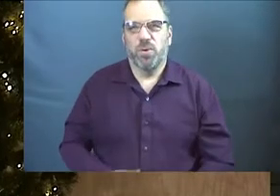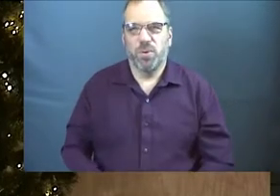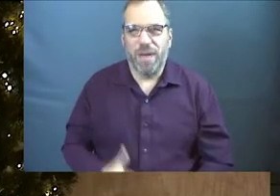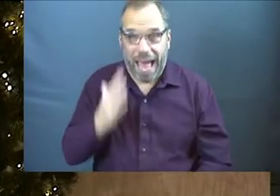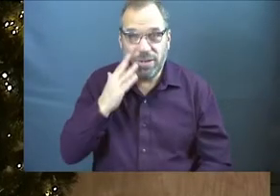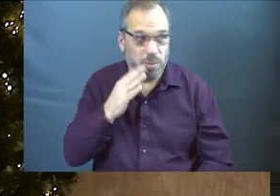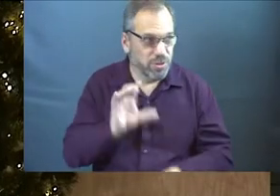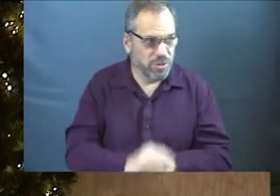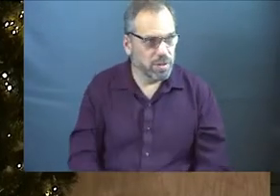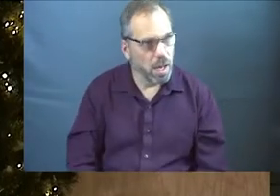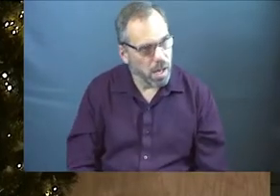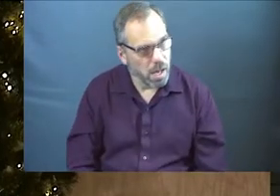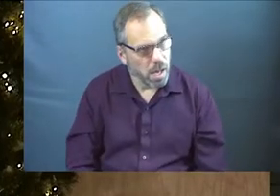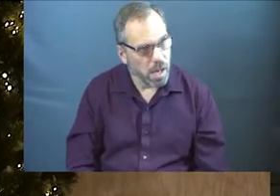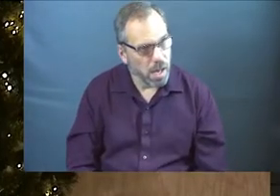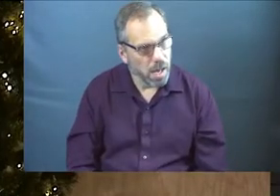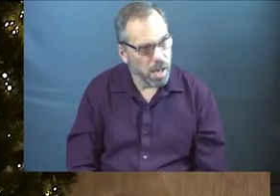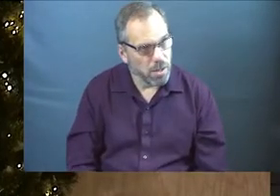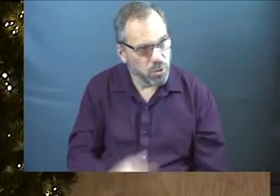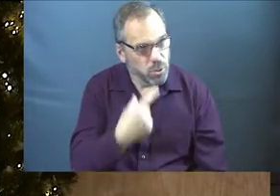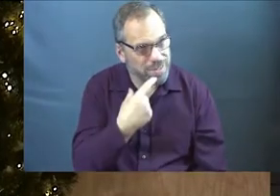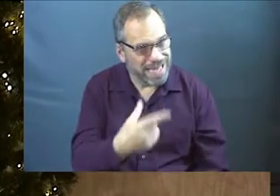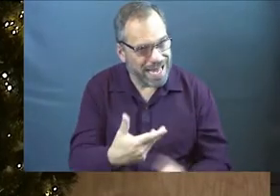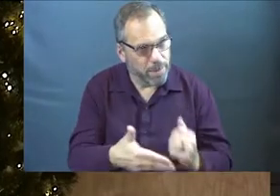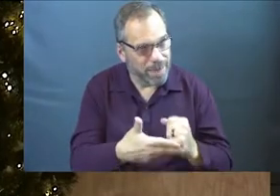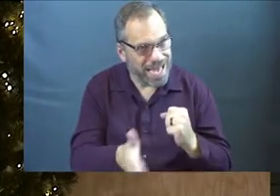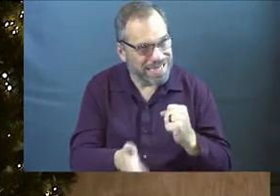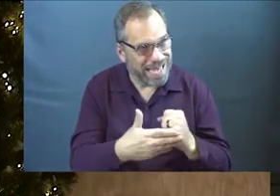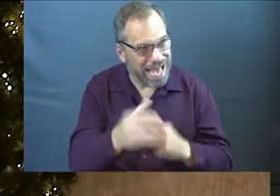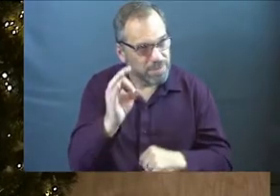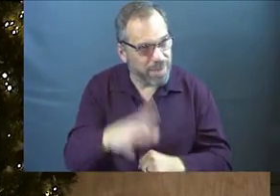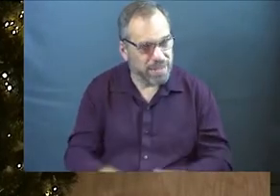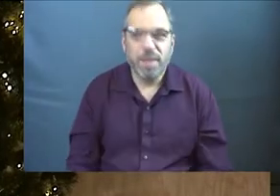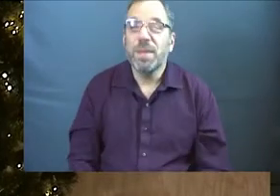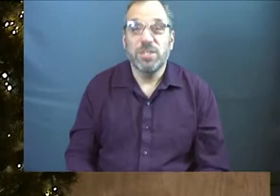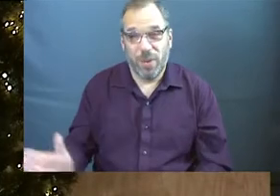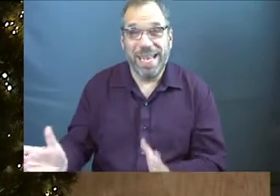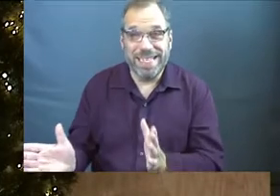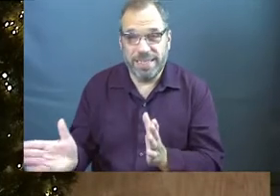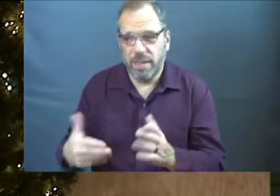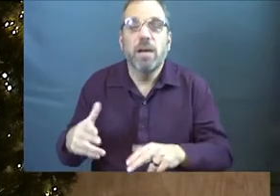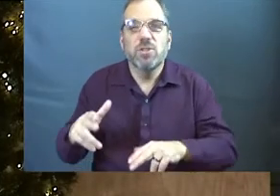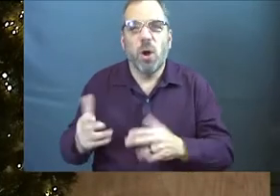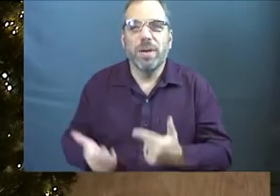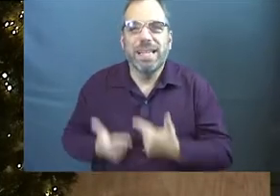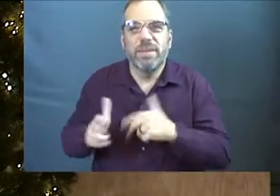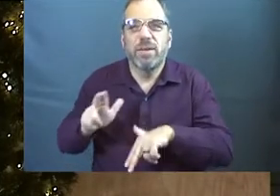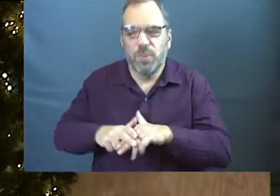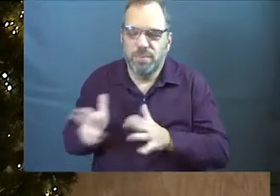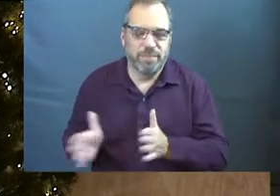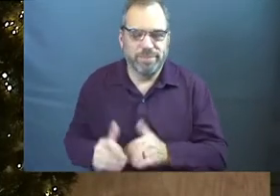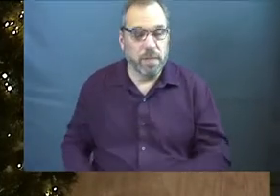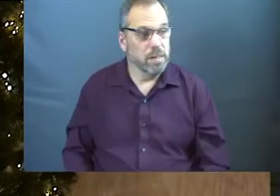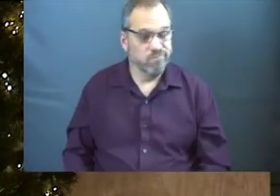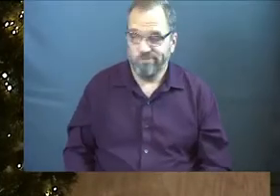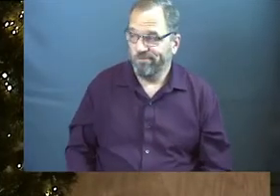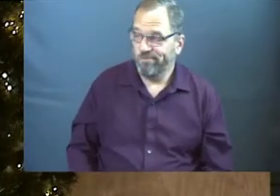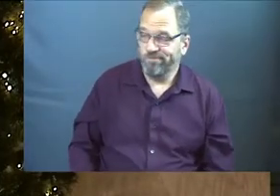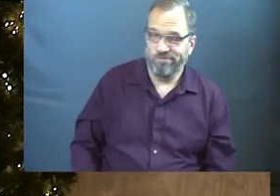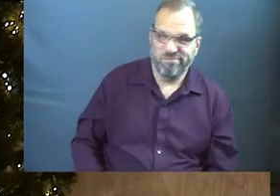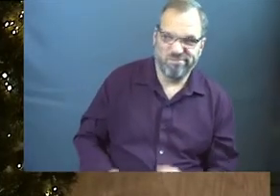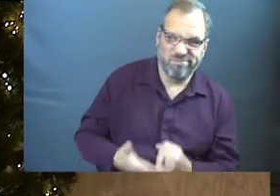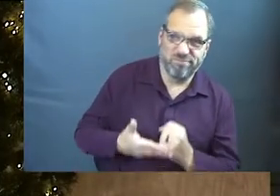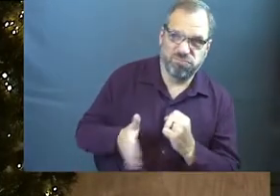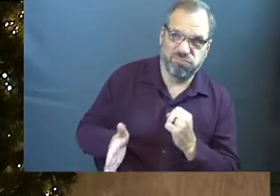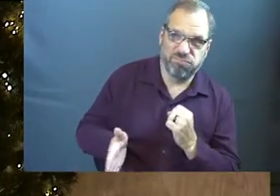I know it's church. Are we going to be okay? Can we do this? And so he was in his room. He was in this other room, and he does one of those